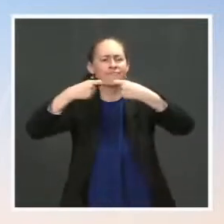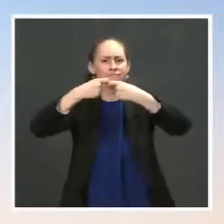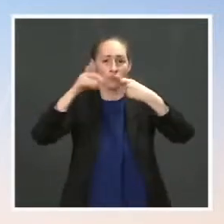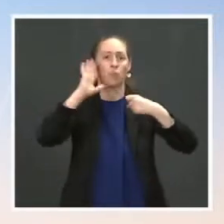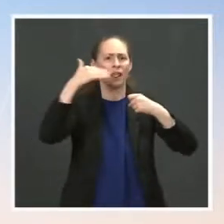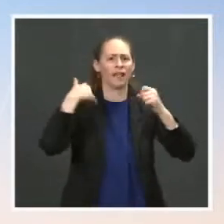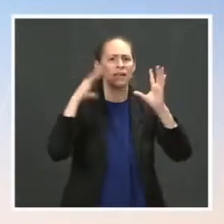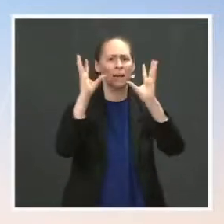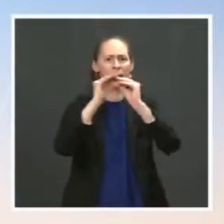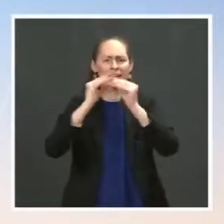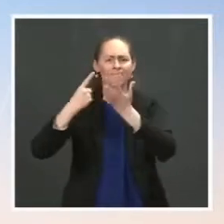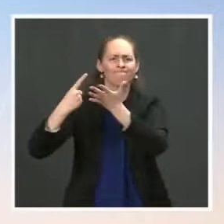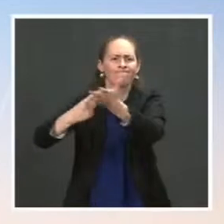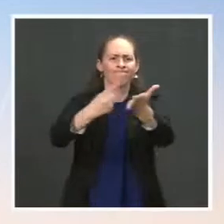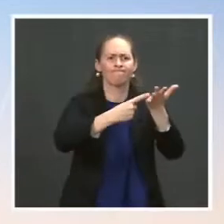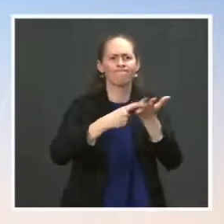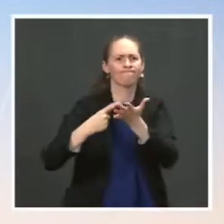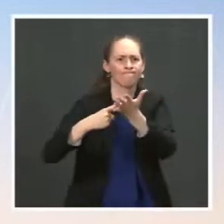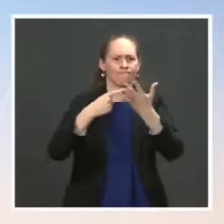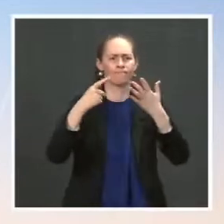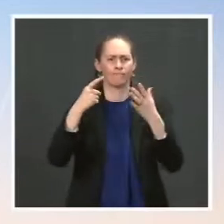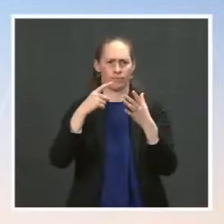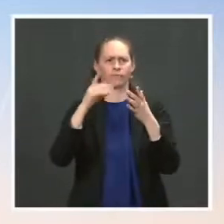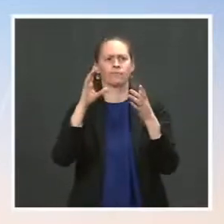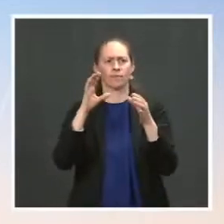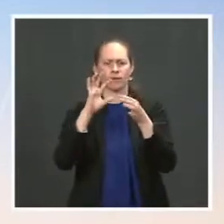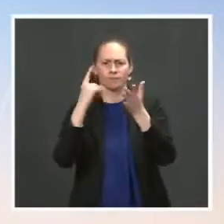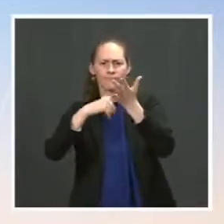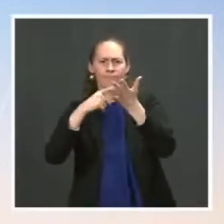President Biden's release of